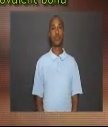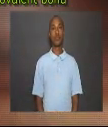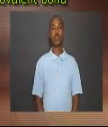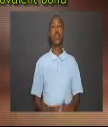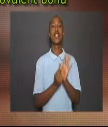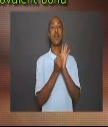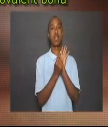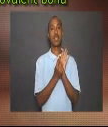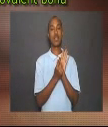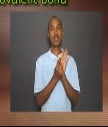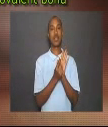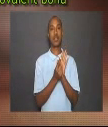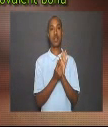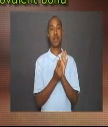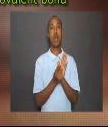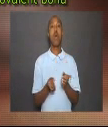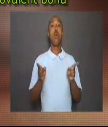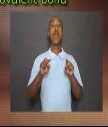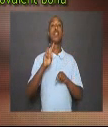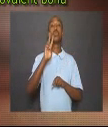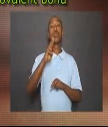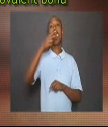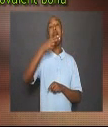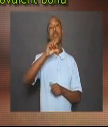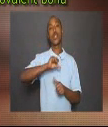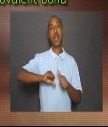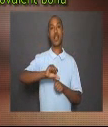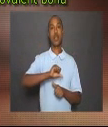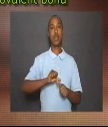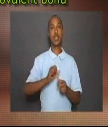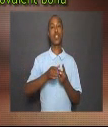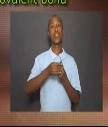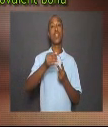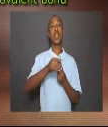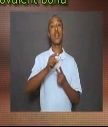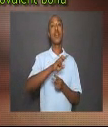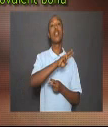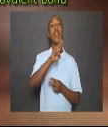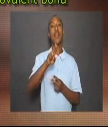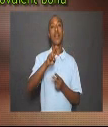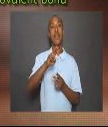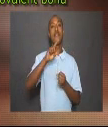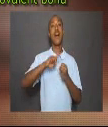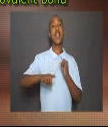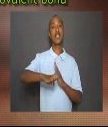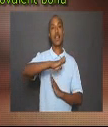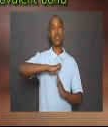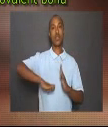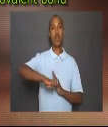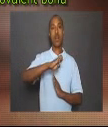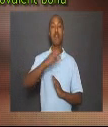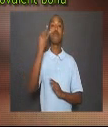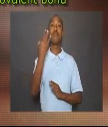For example, when two hydrogen atoms share their valence electrons,